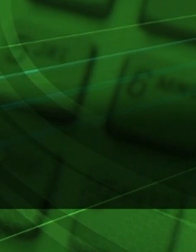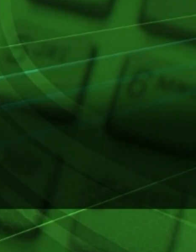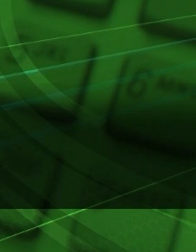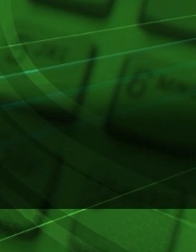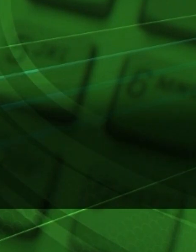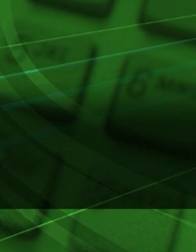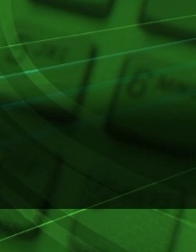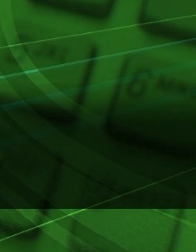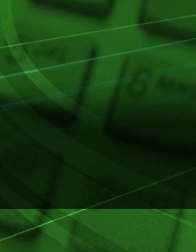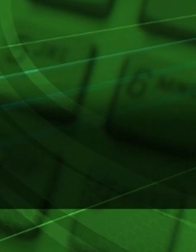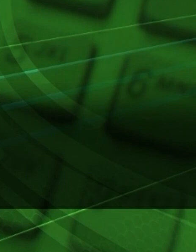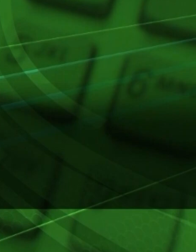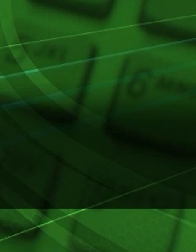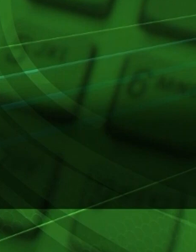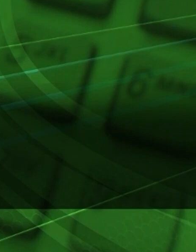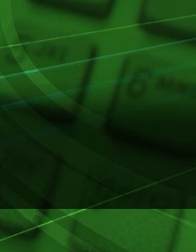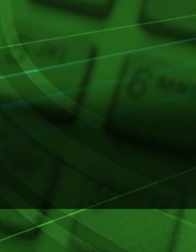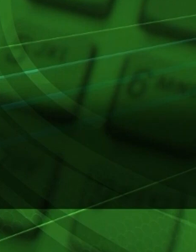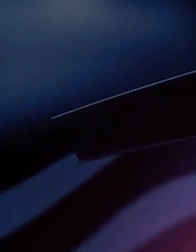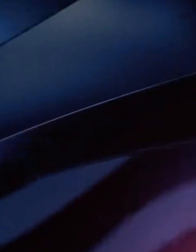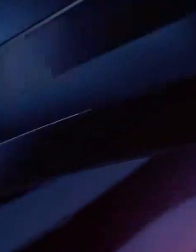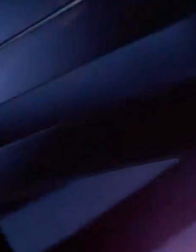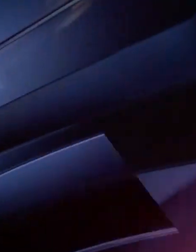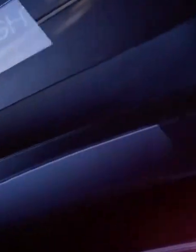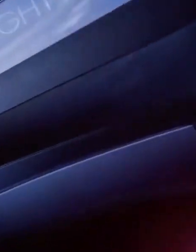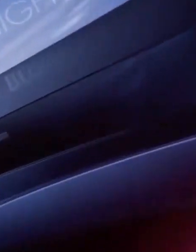if they win, they play the winner between USA and Colombia.